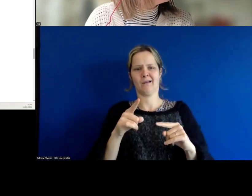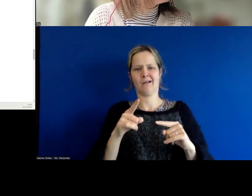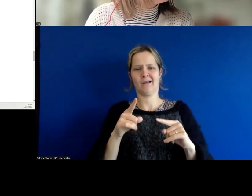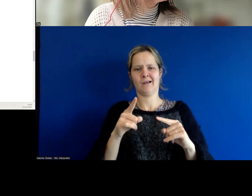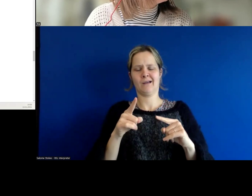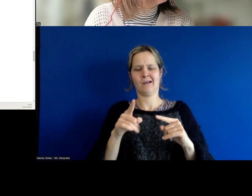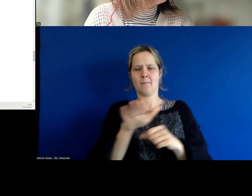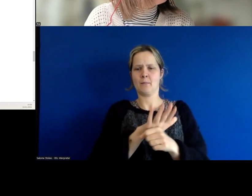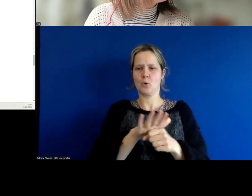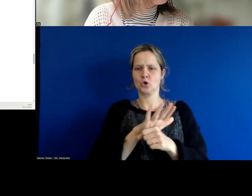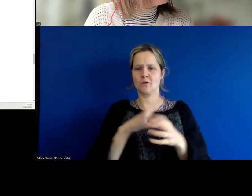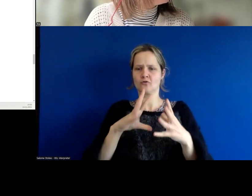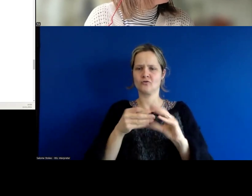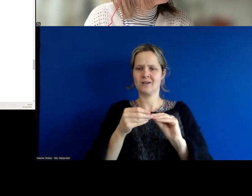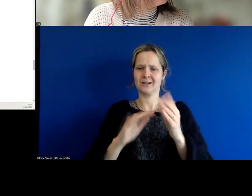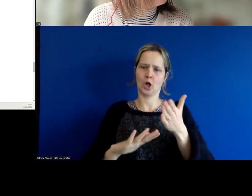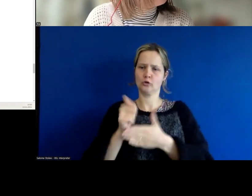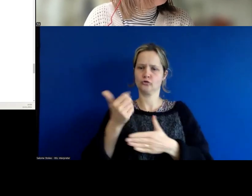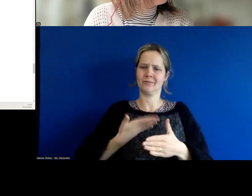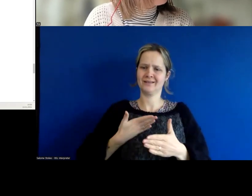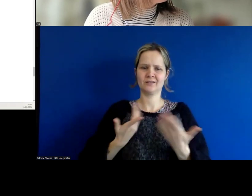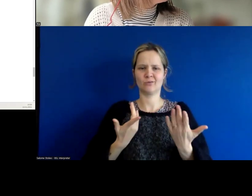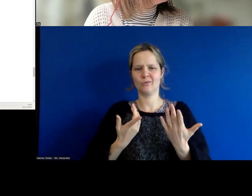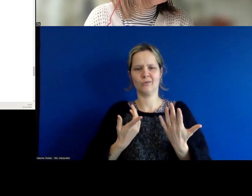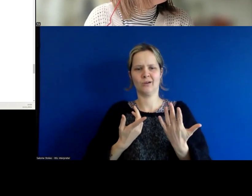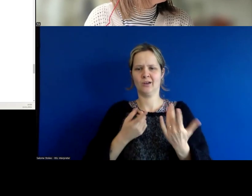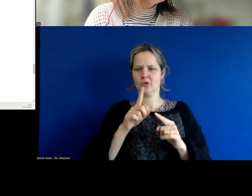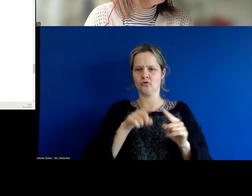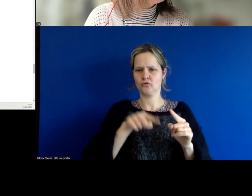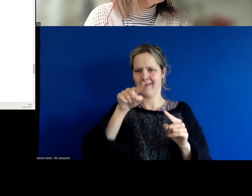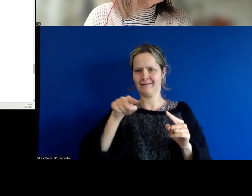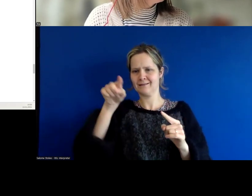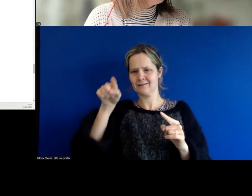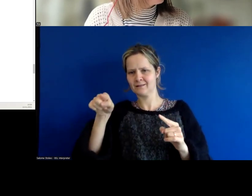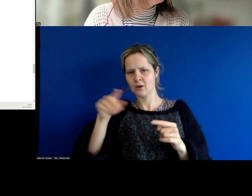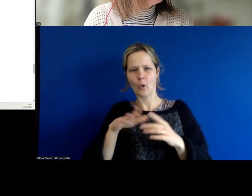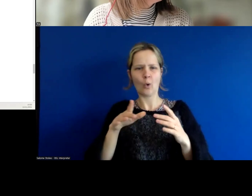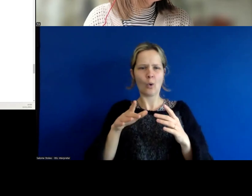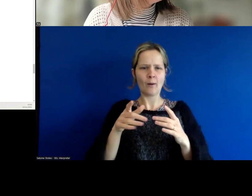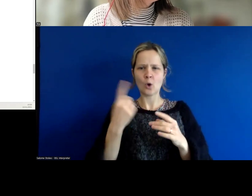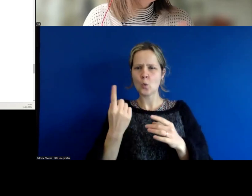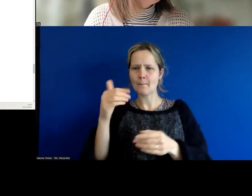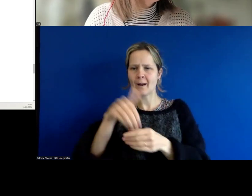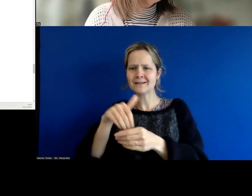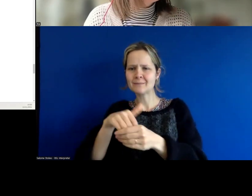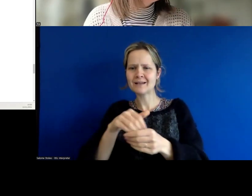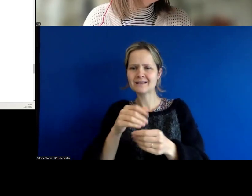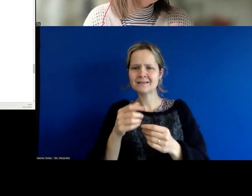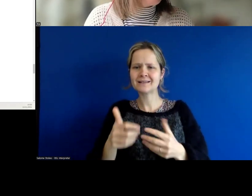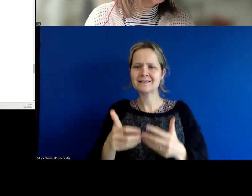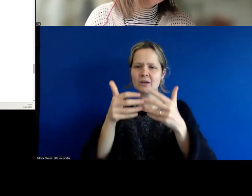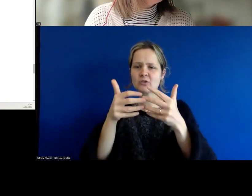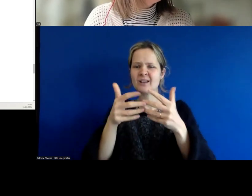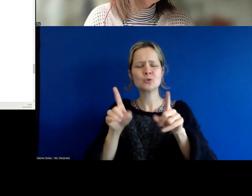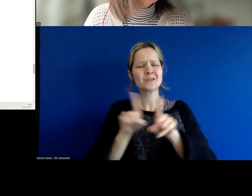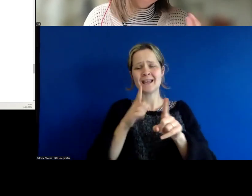cultural businesses or trends, or you might be interested in participation data survey. So it's the same information that's in the